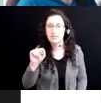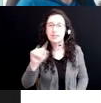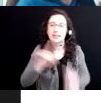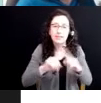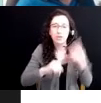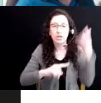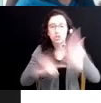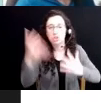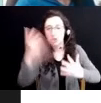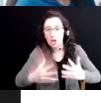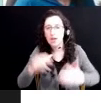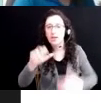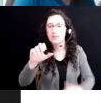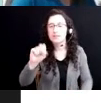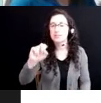which